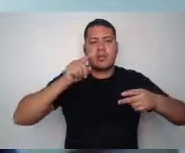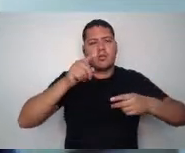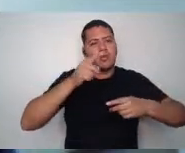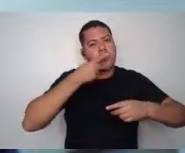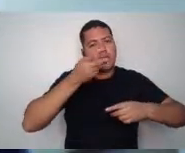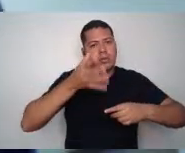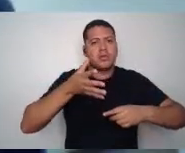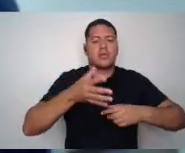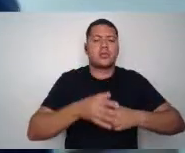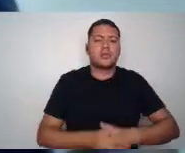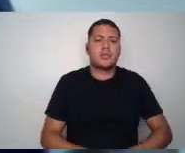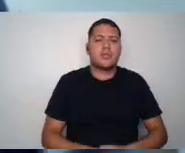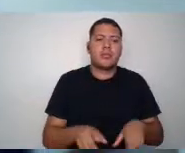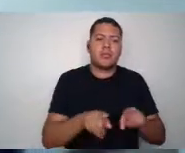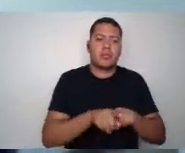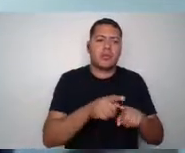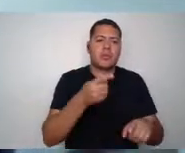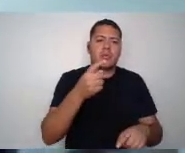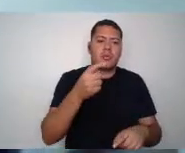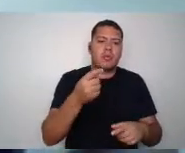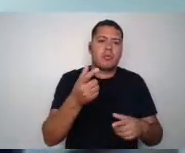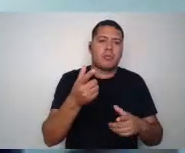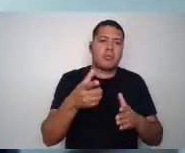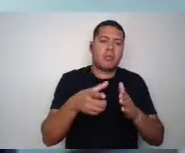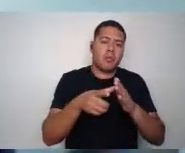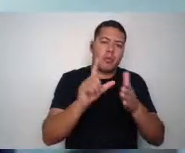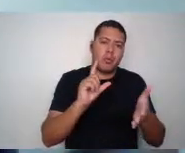which you had also referred to,